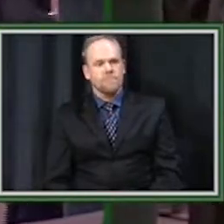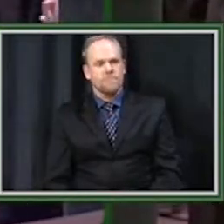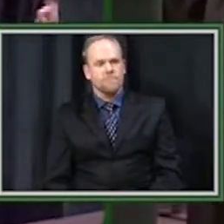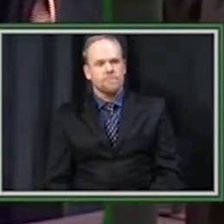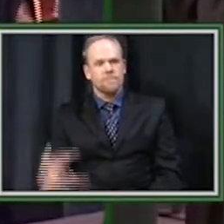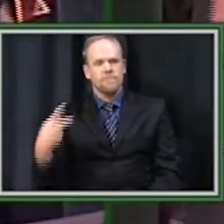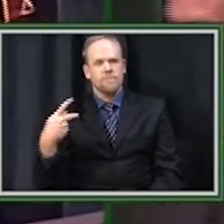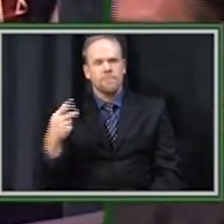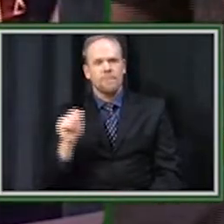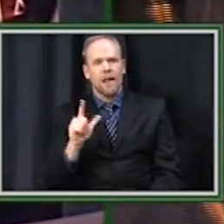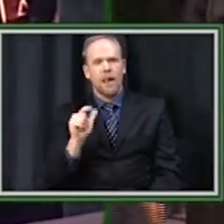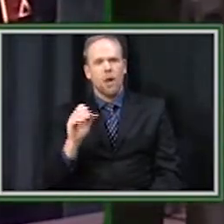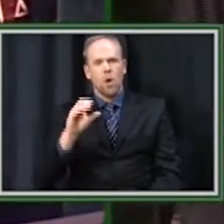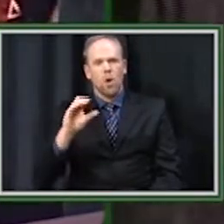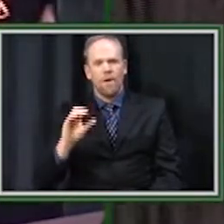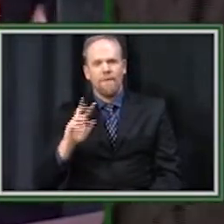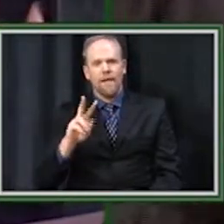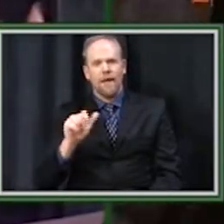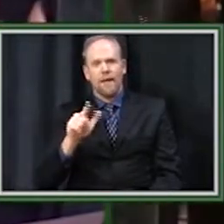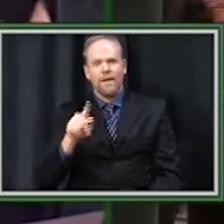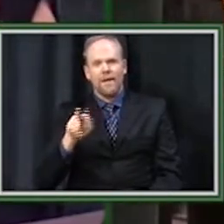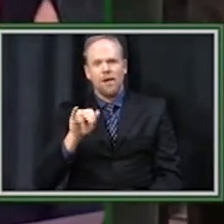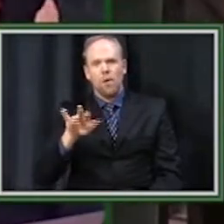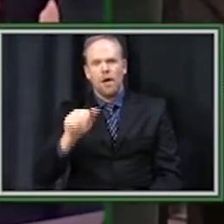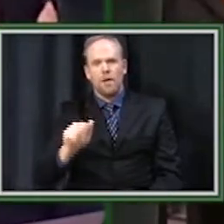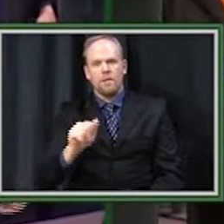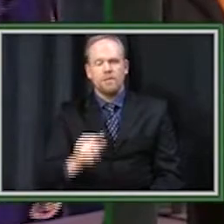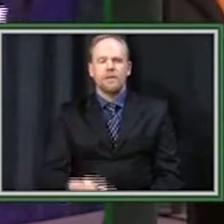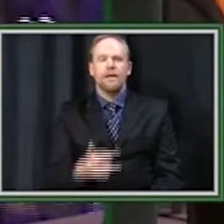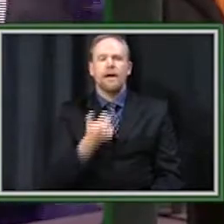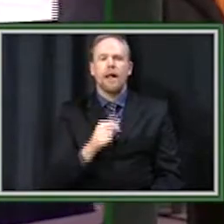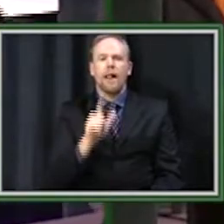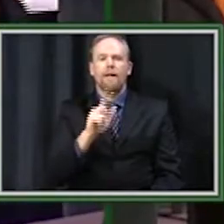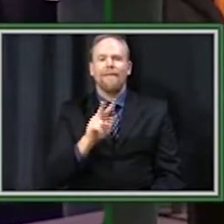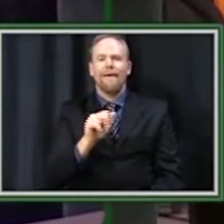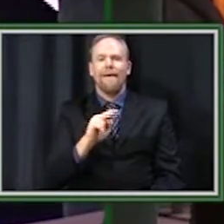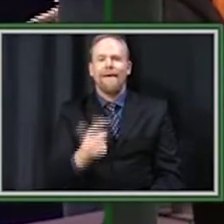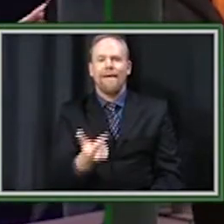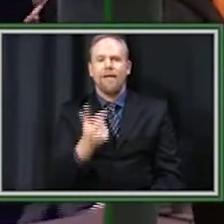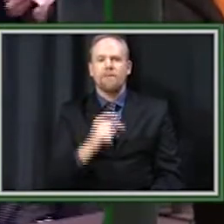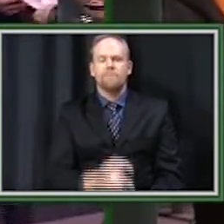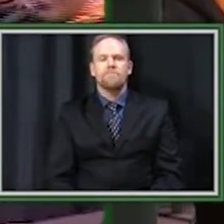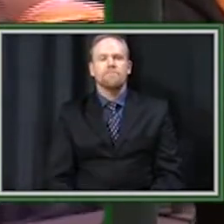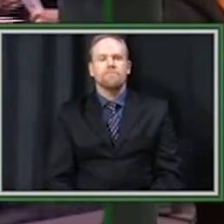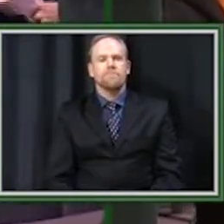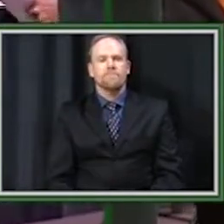Paolo Valtierra. Gao Vang.